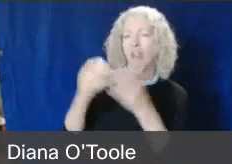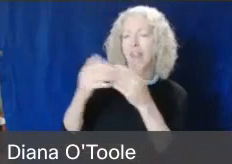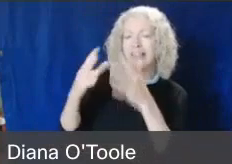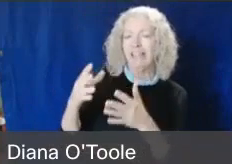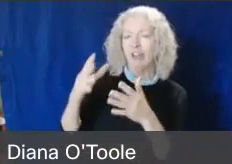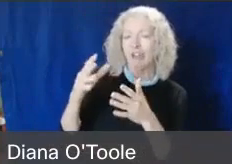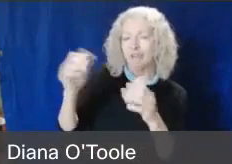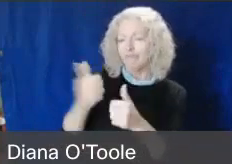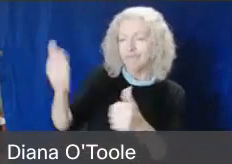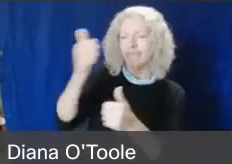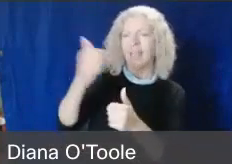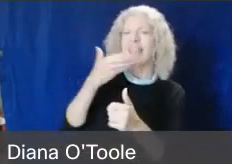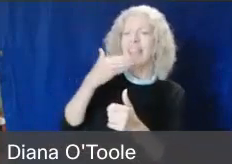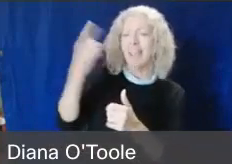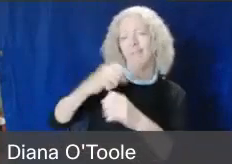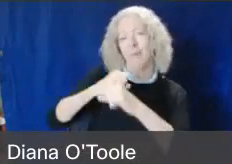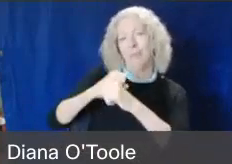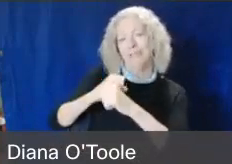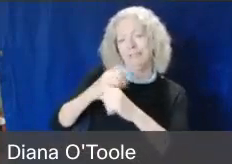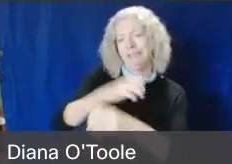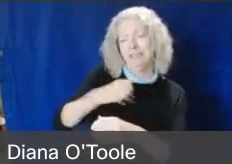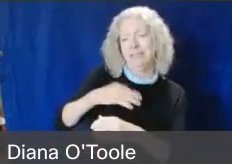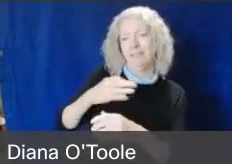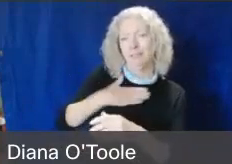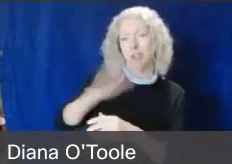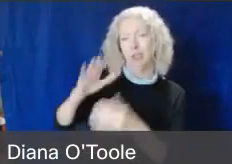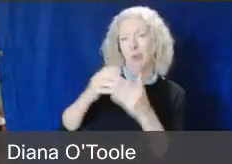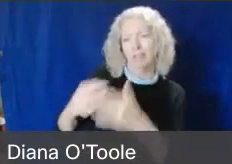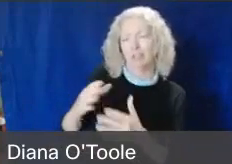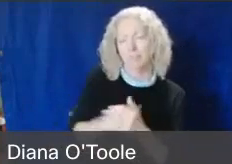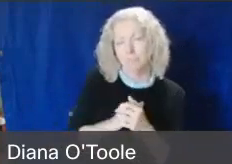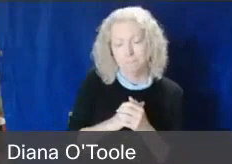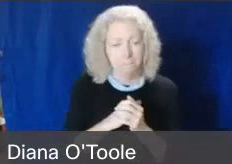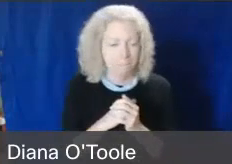direction. Thank you, Amy. At a tough time.